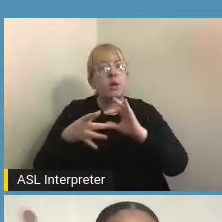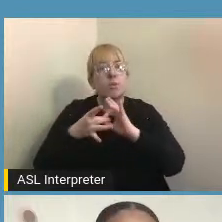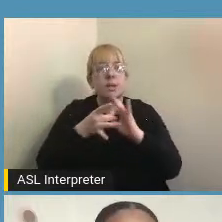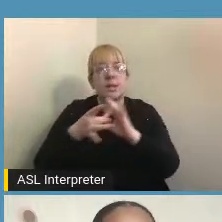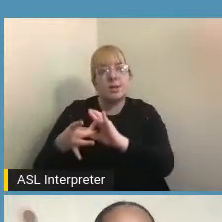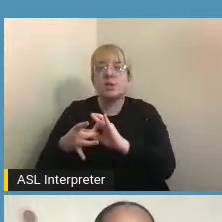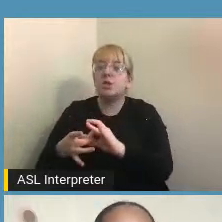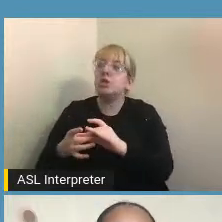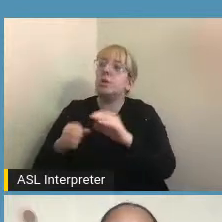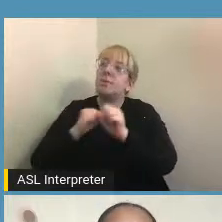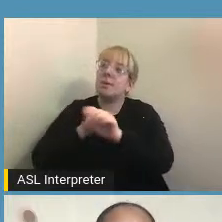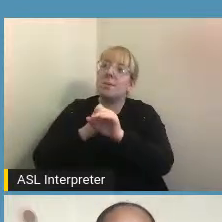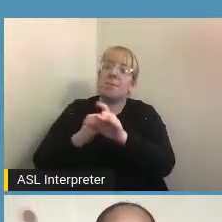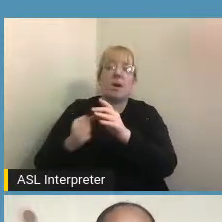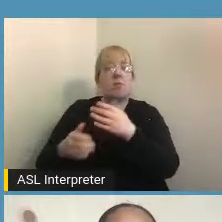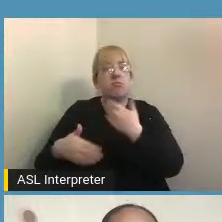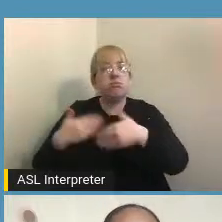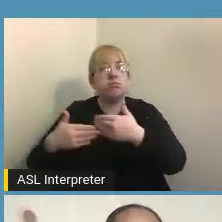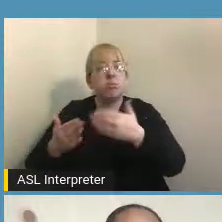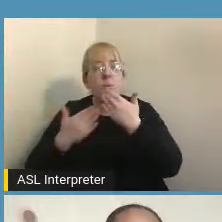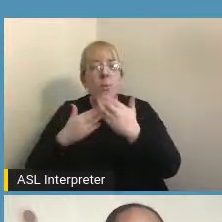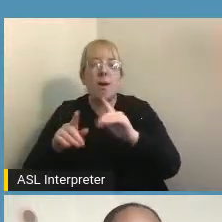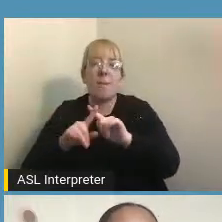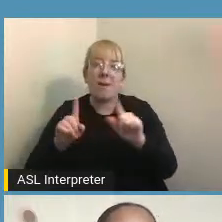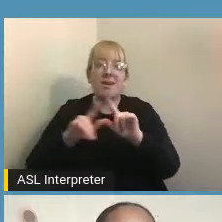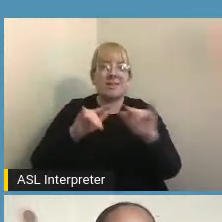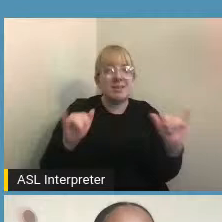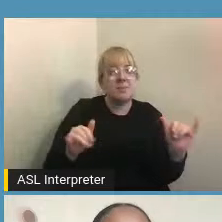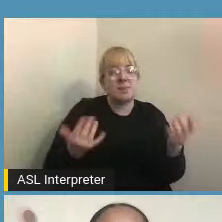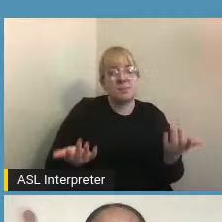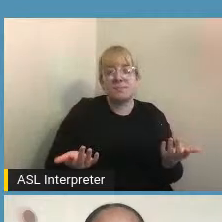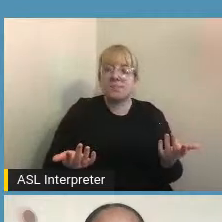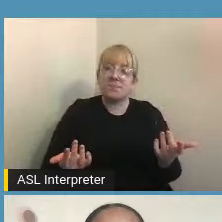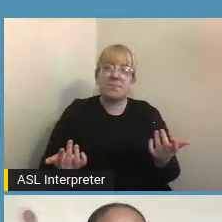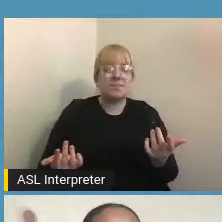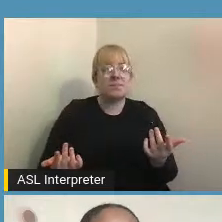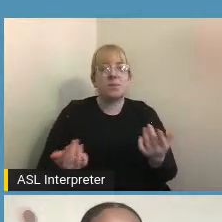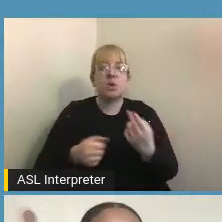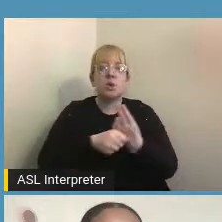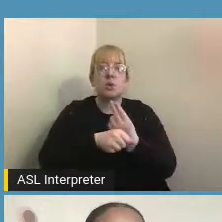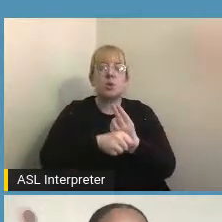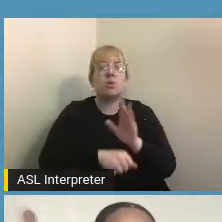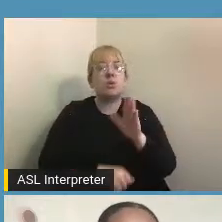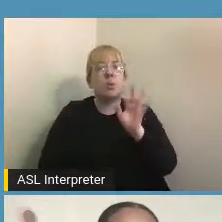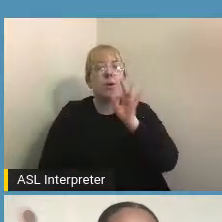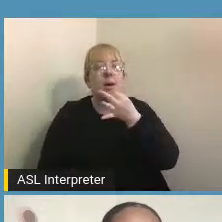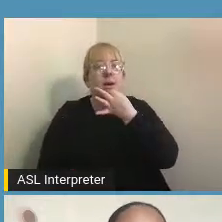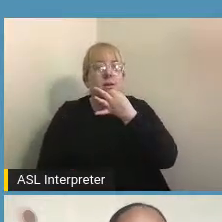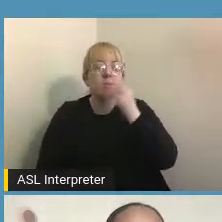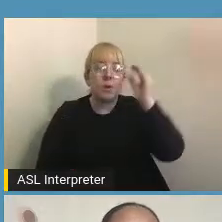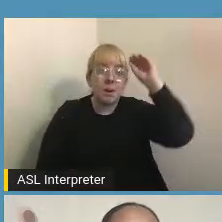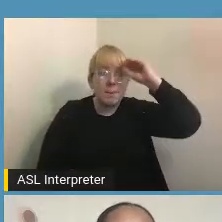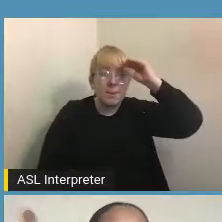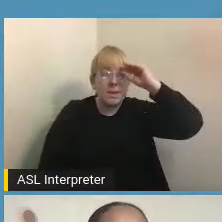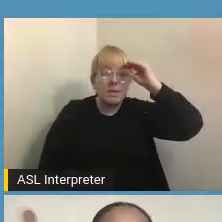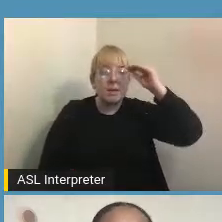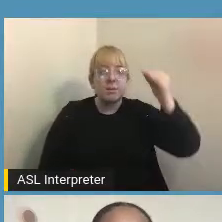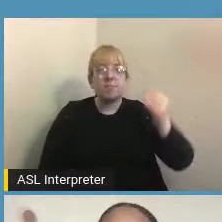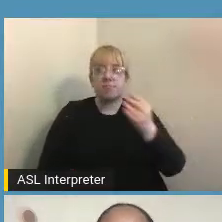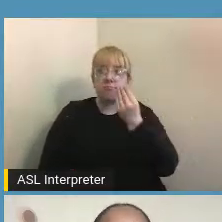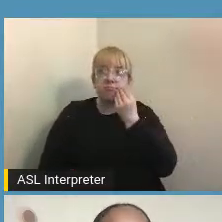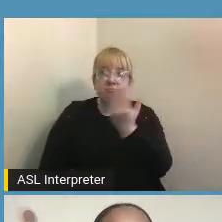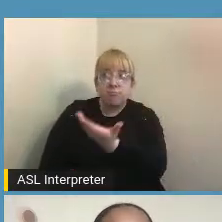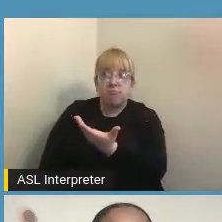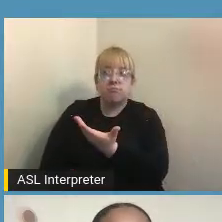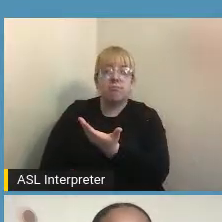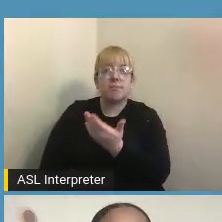really go. But you're at the same time, you're using your expert opinion, not only just as